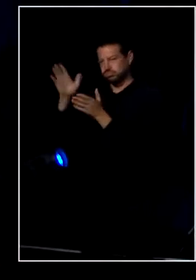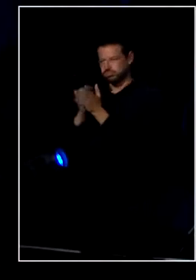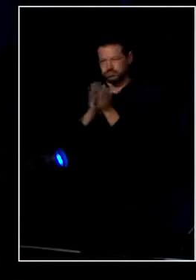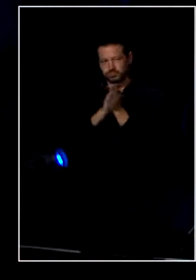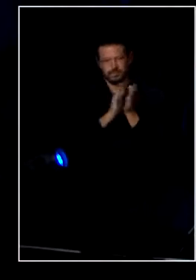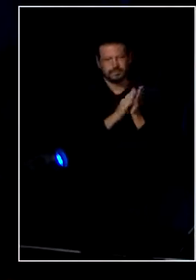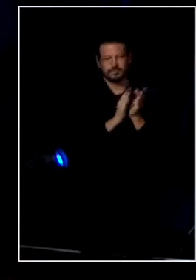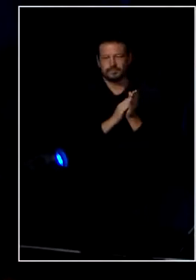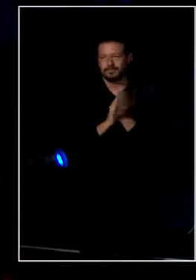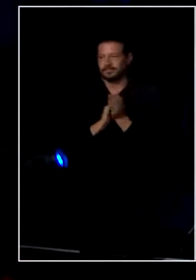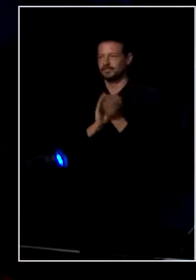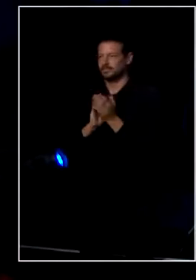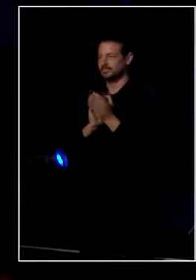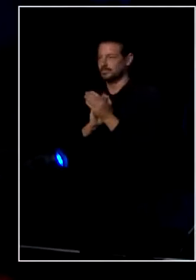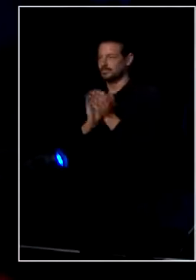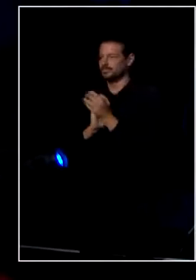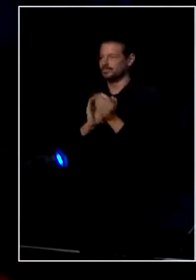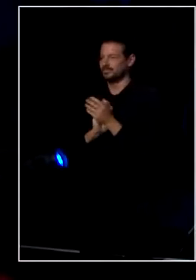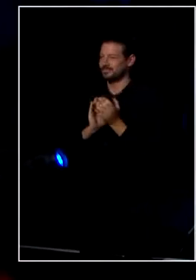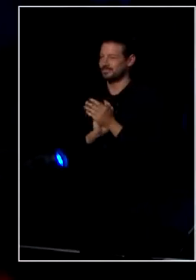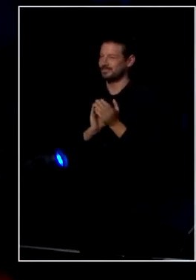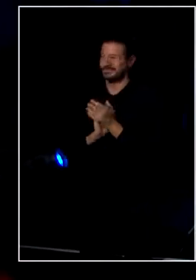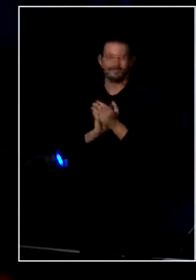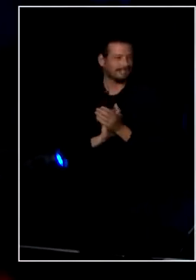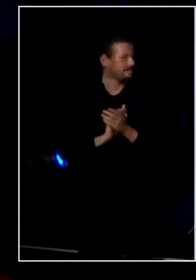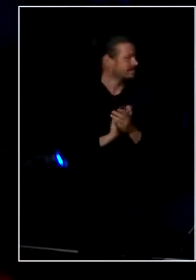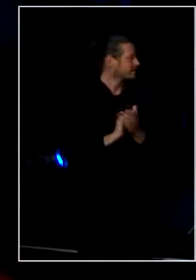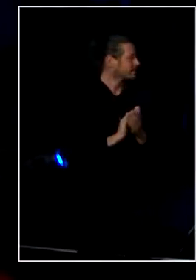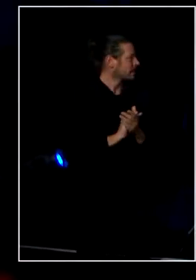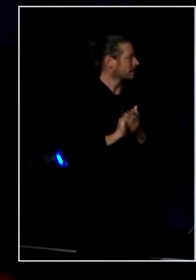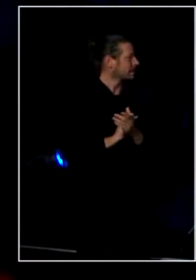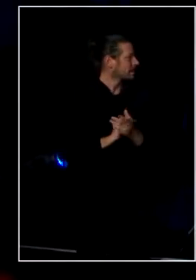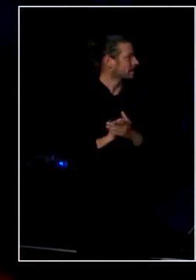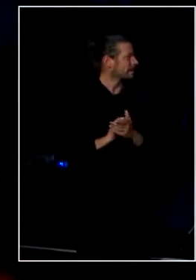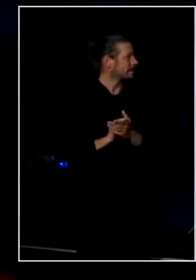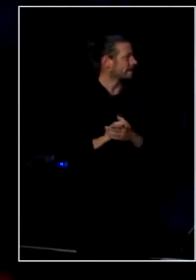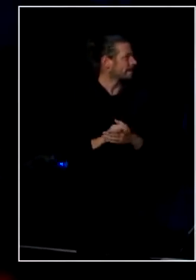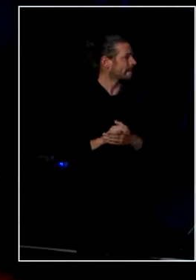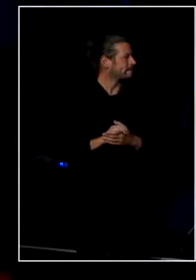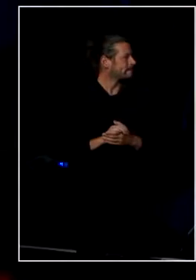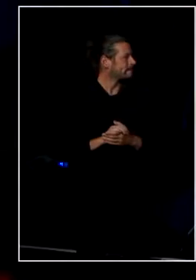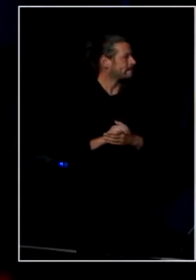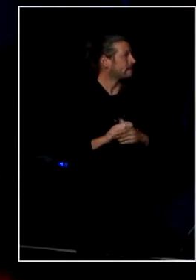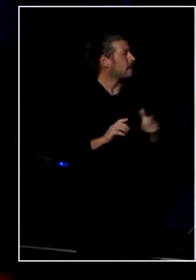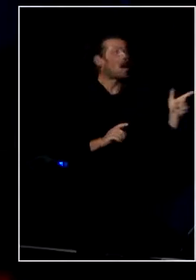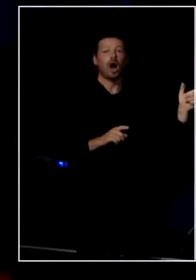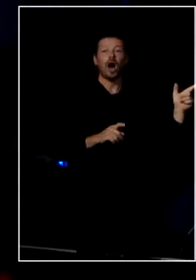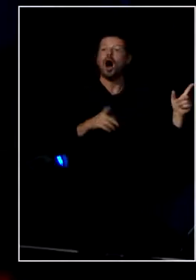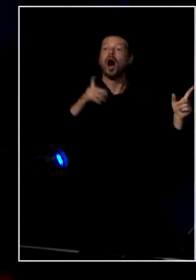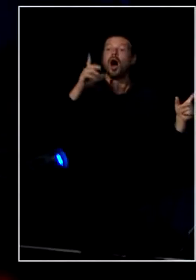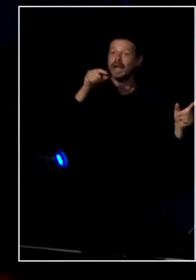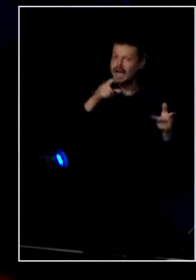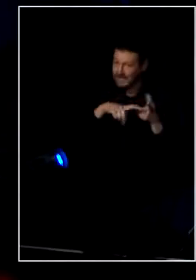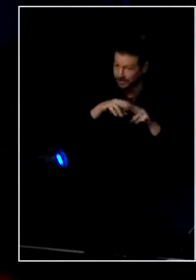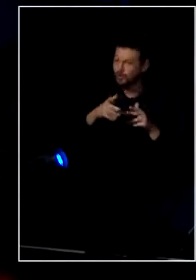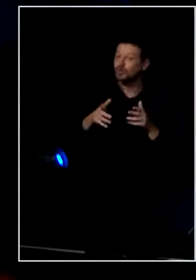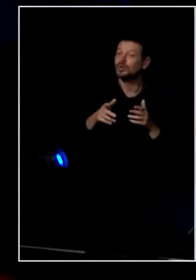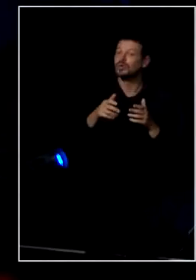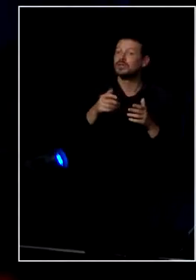Carly. And did you want a photo? What we're going to do... Did you want a photo? Exactly. You remembered. If flip, you are flip, a contributor, flip. If you've